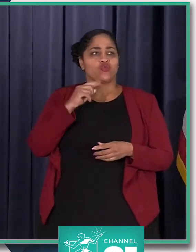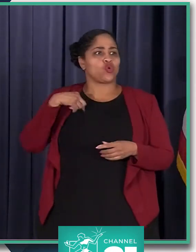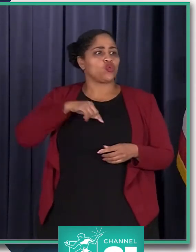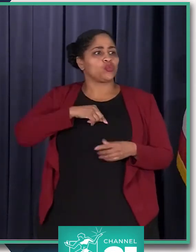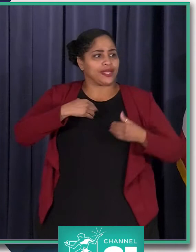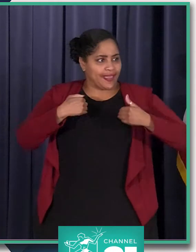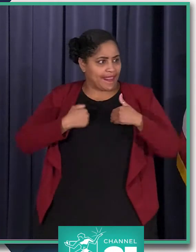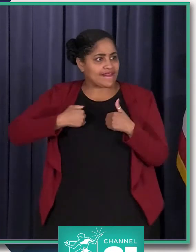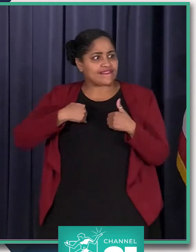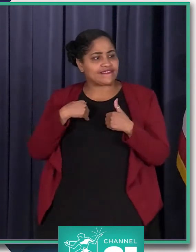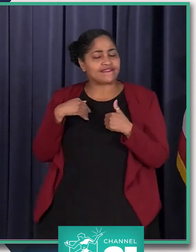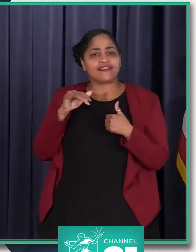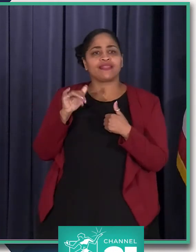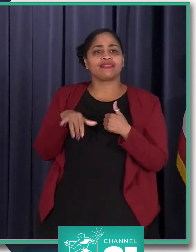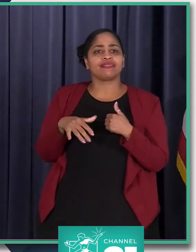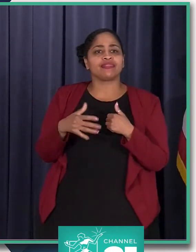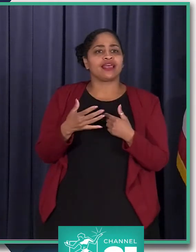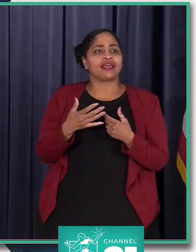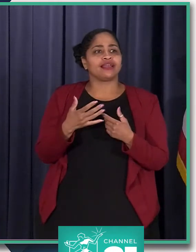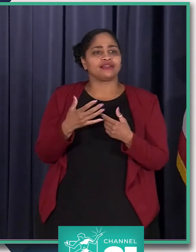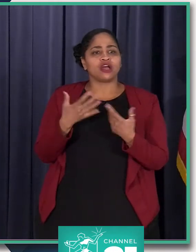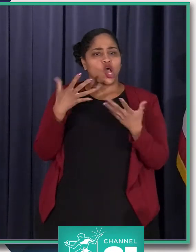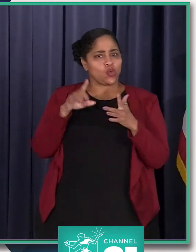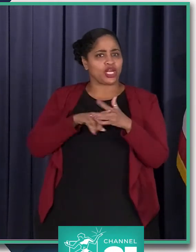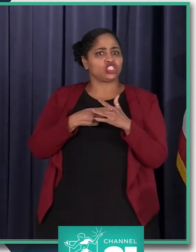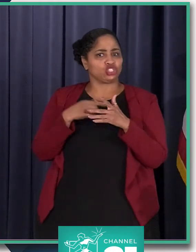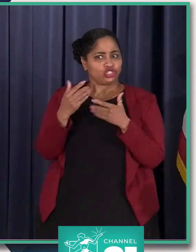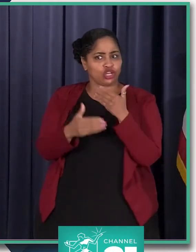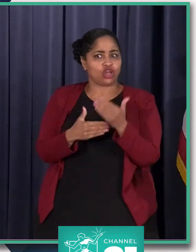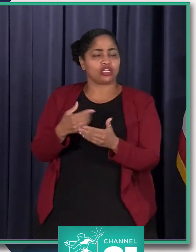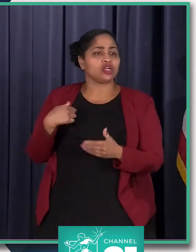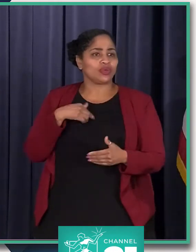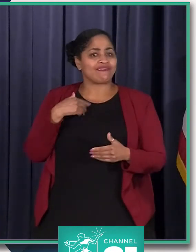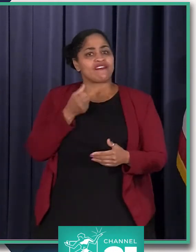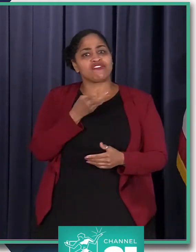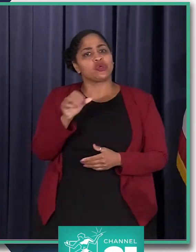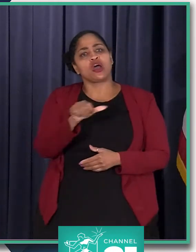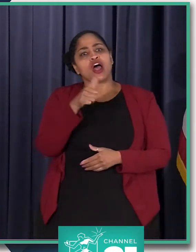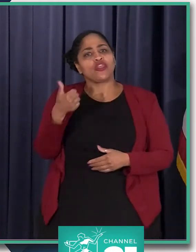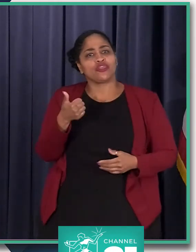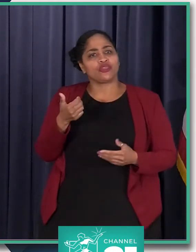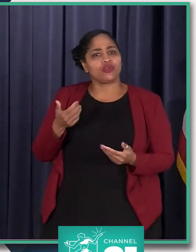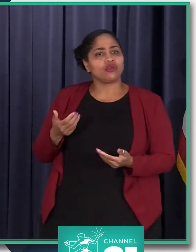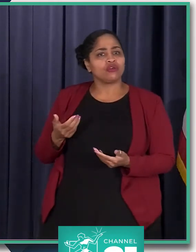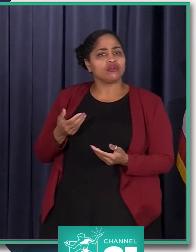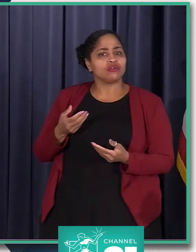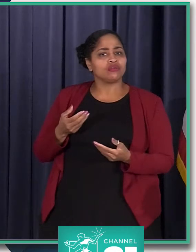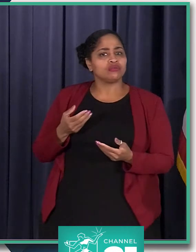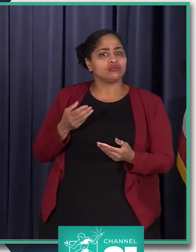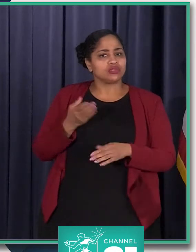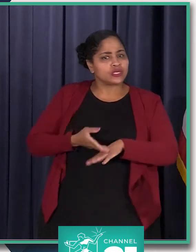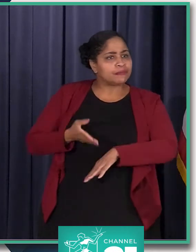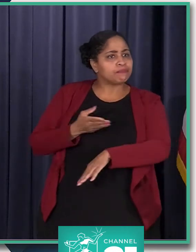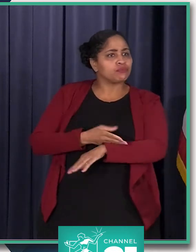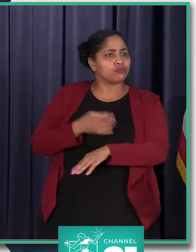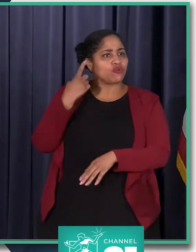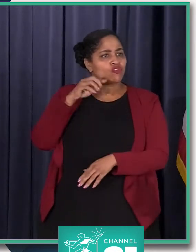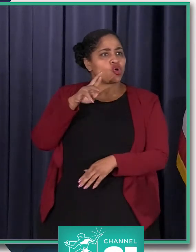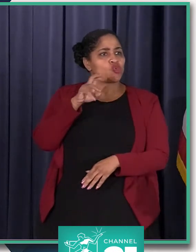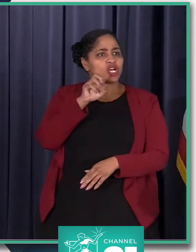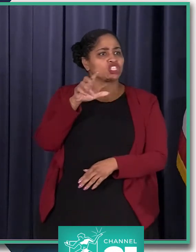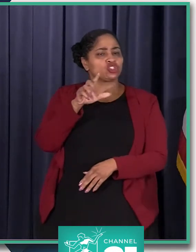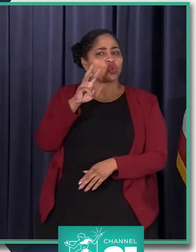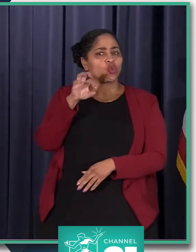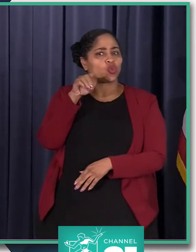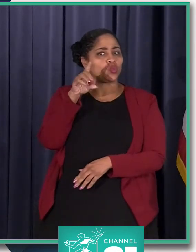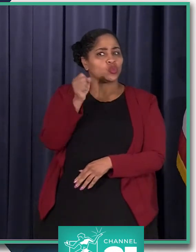we've got that underway, and we've got a few other proposed improvements for the Russell Woods